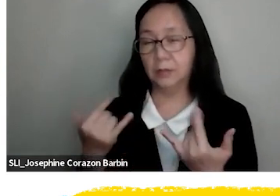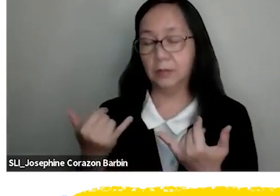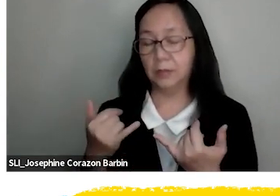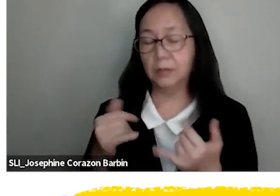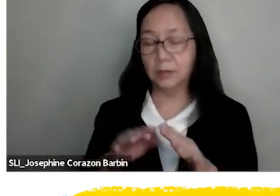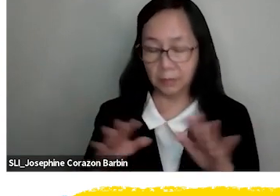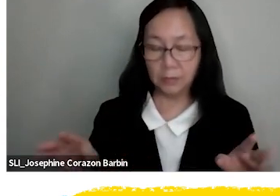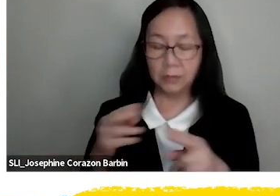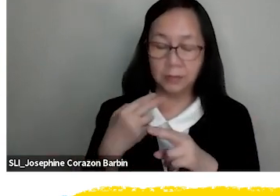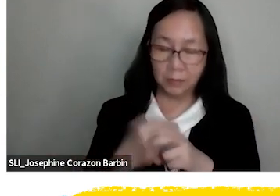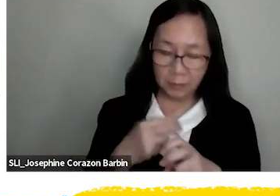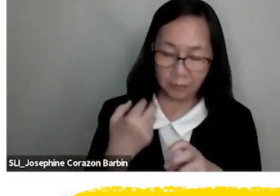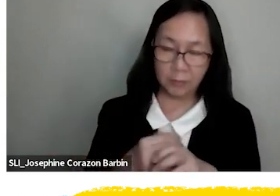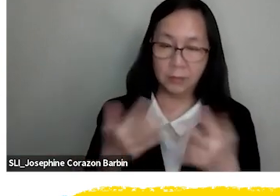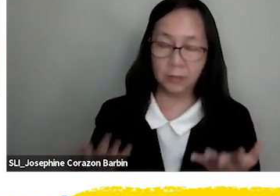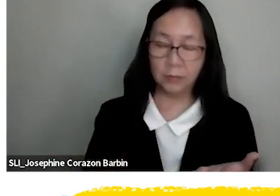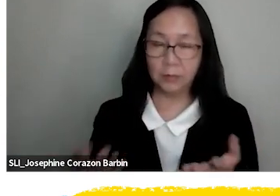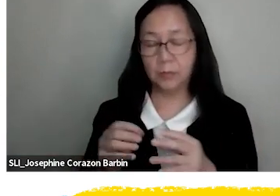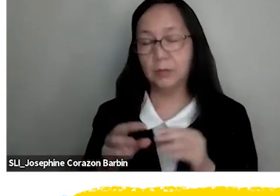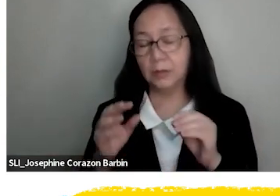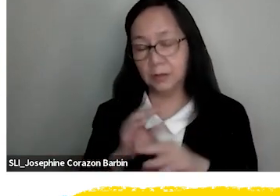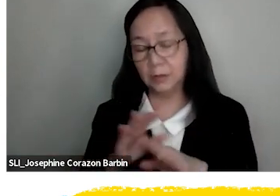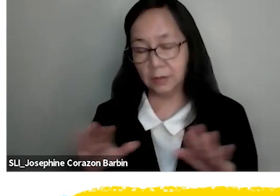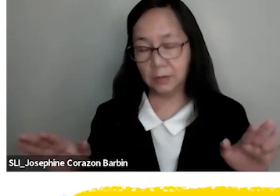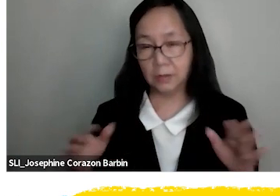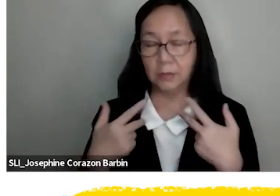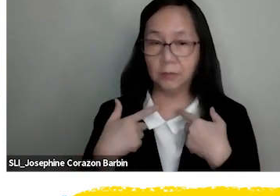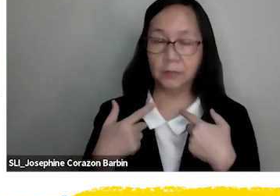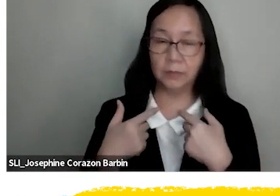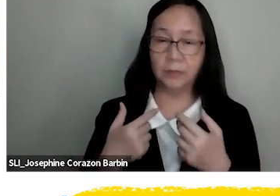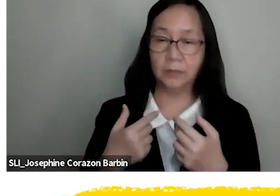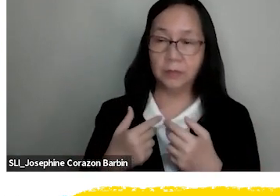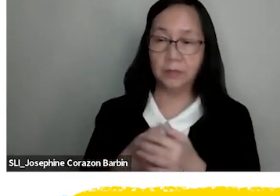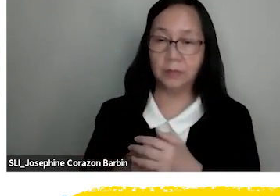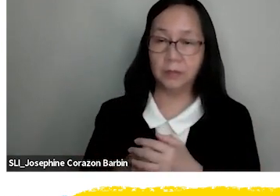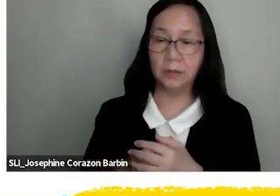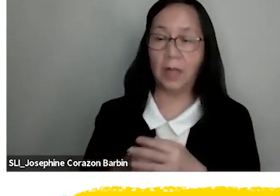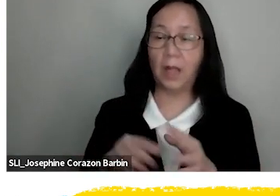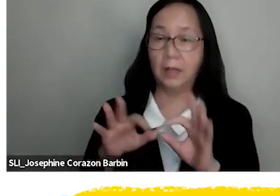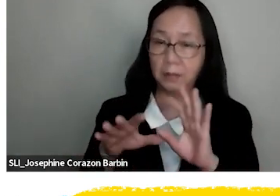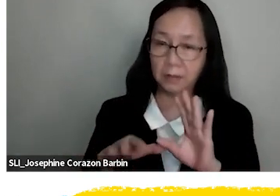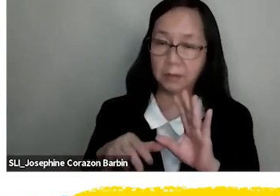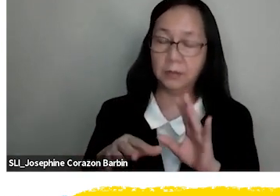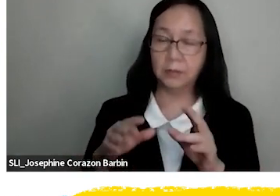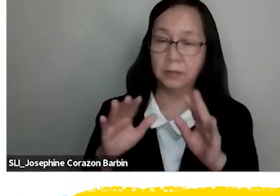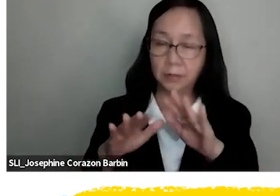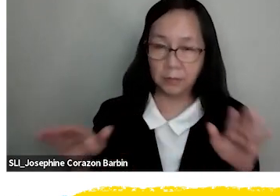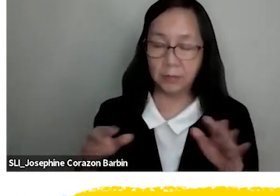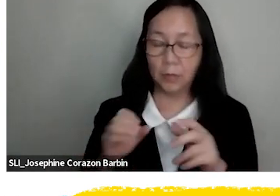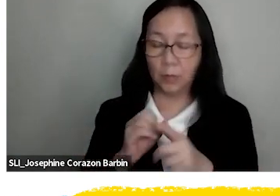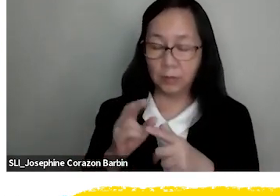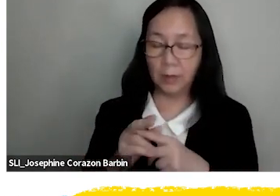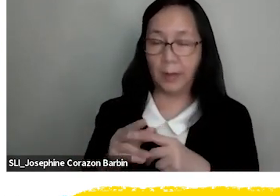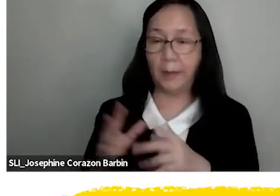children in difficulties, the normal children, the handicapped children, or the migrant